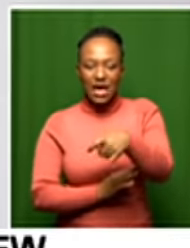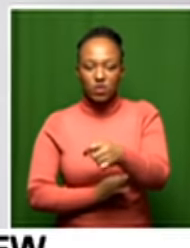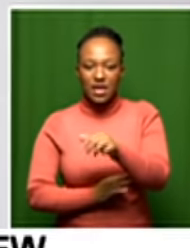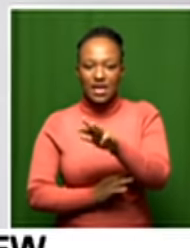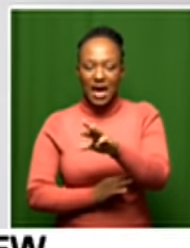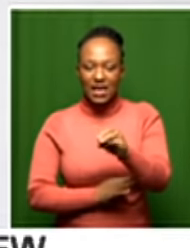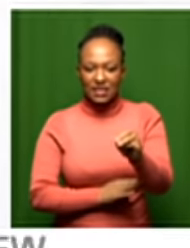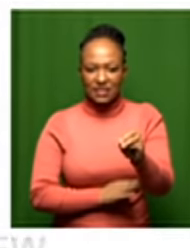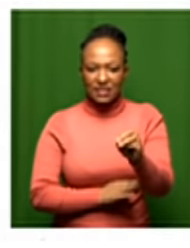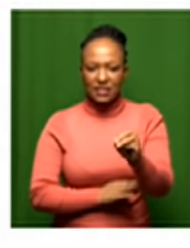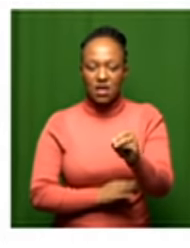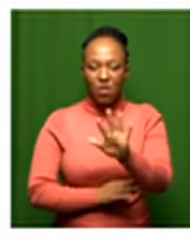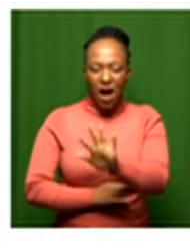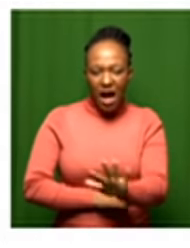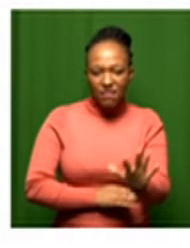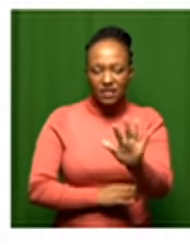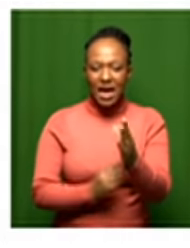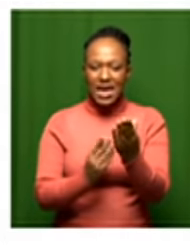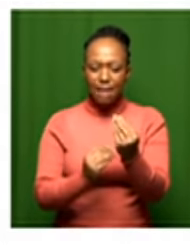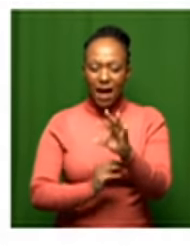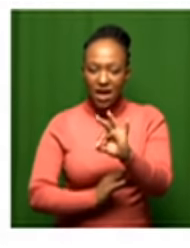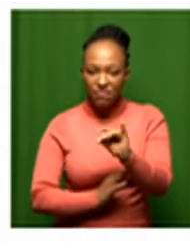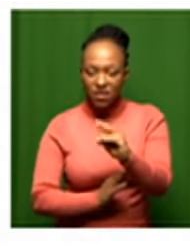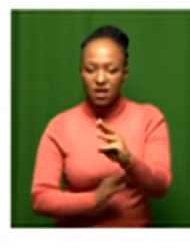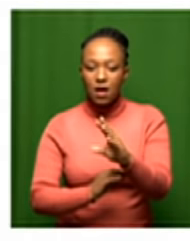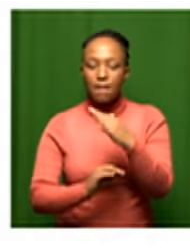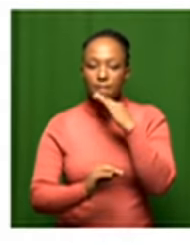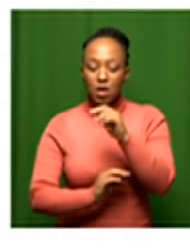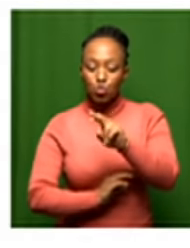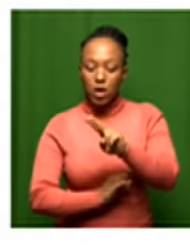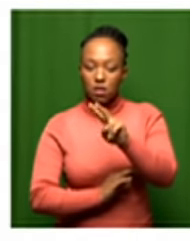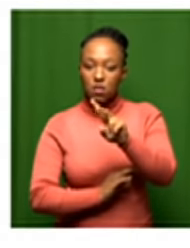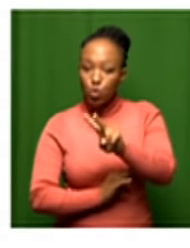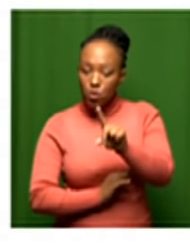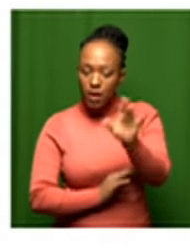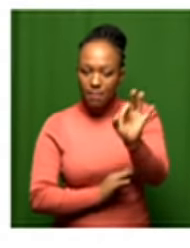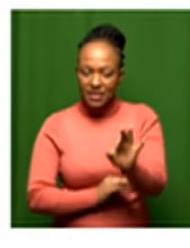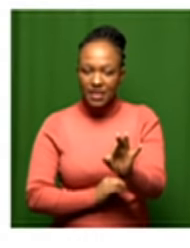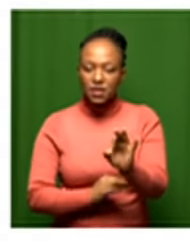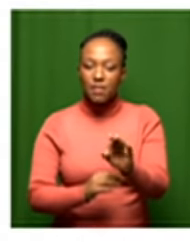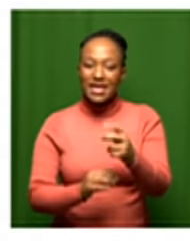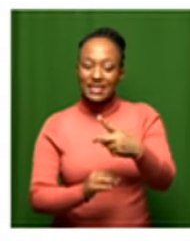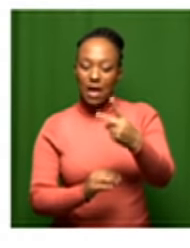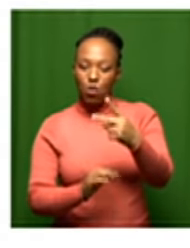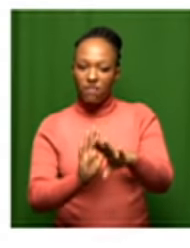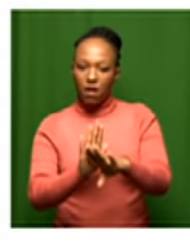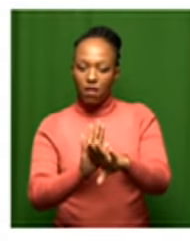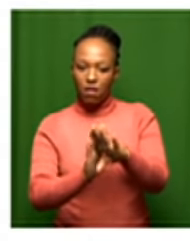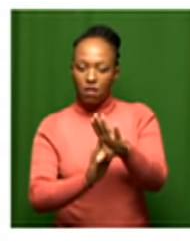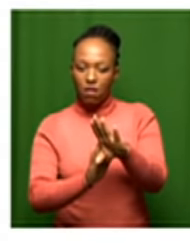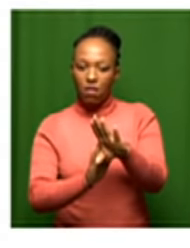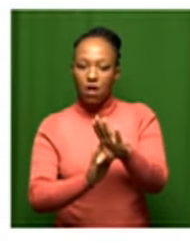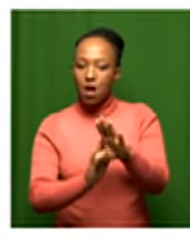3,900 new cases on average per day, and that's up to 21% of the second wave's peak. So not